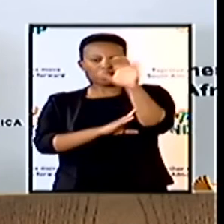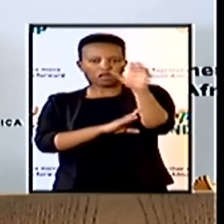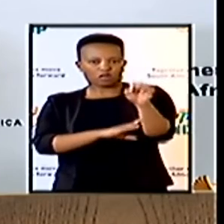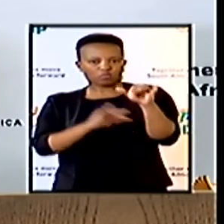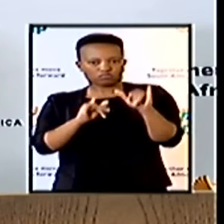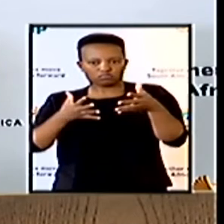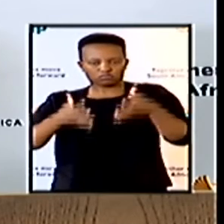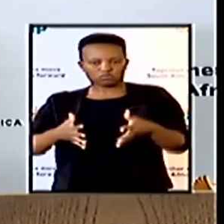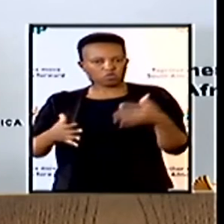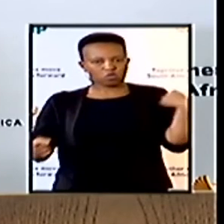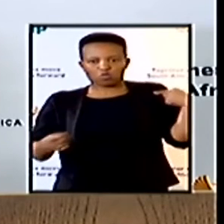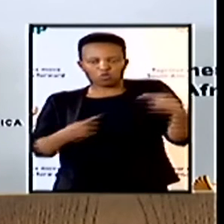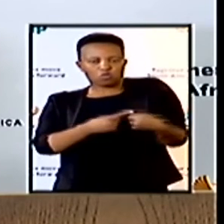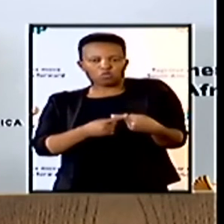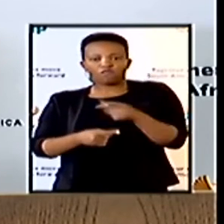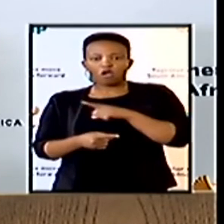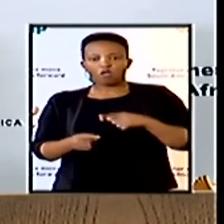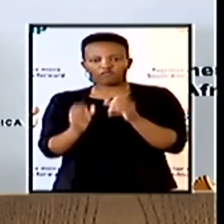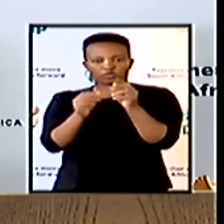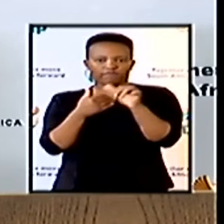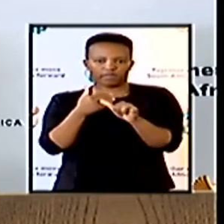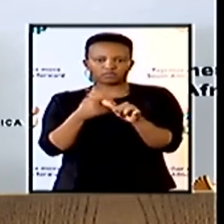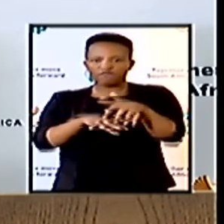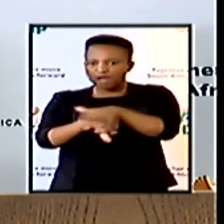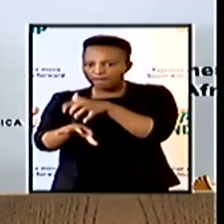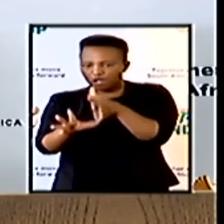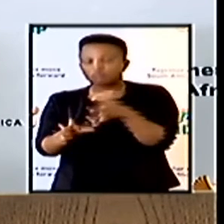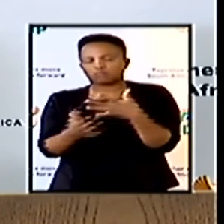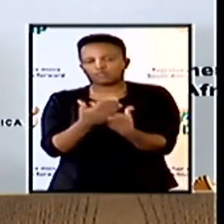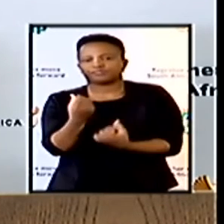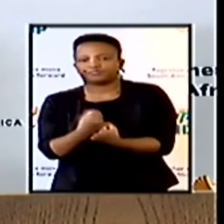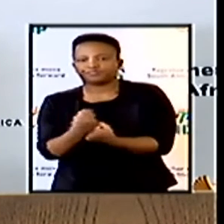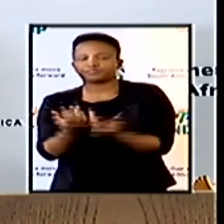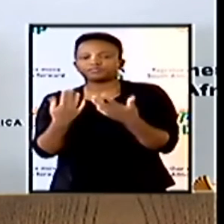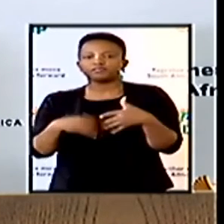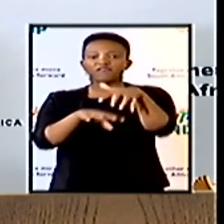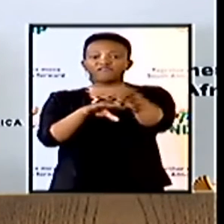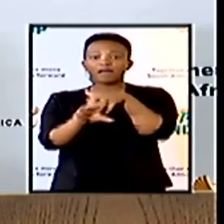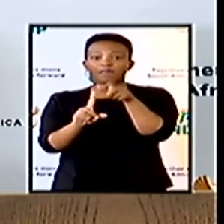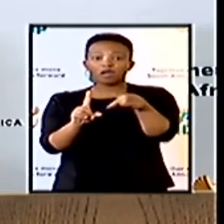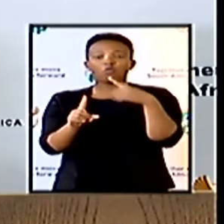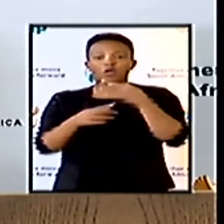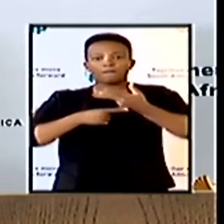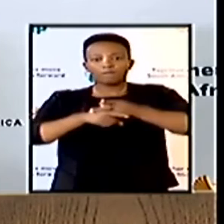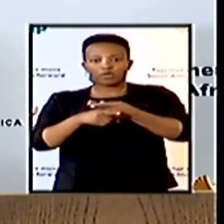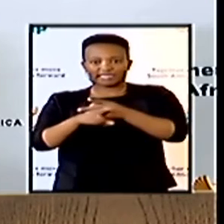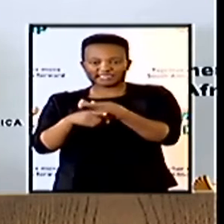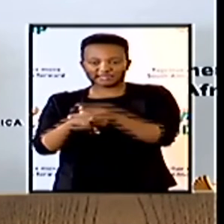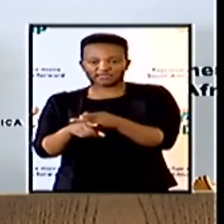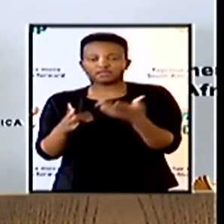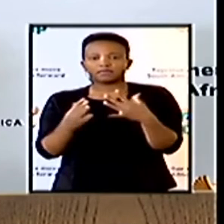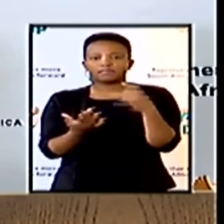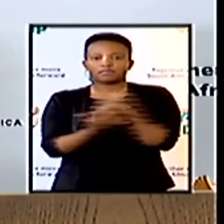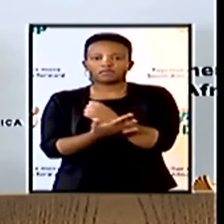actively farming for a minimum of 12 months. Farmers who are currently in production, they must be registered